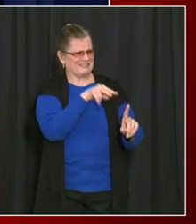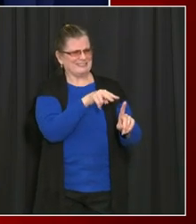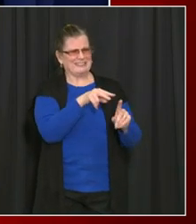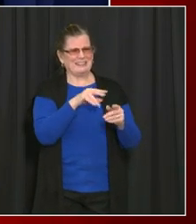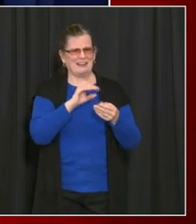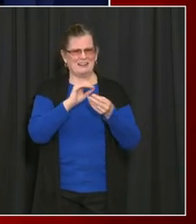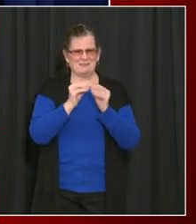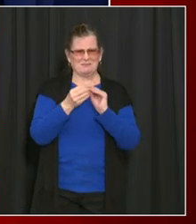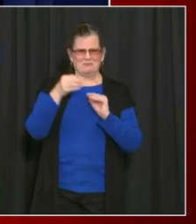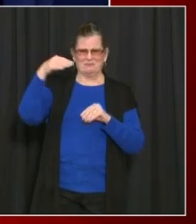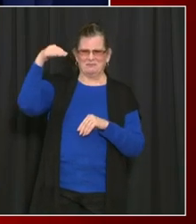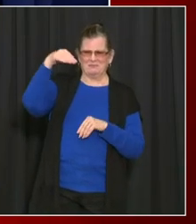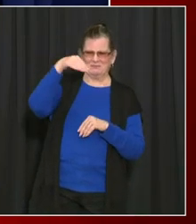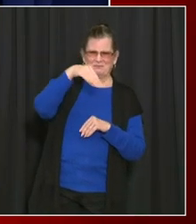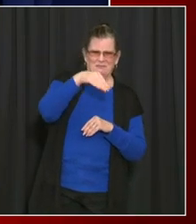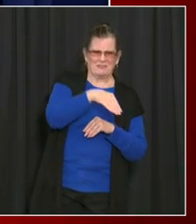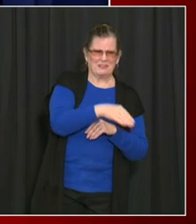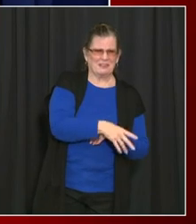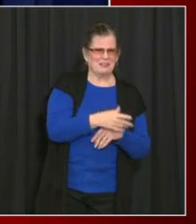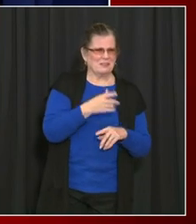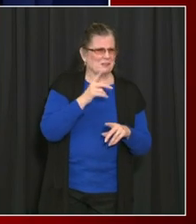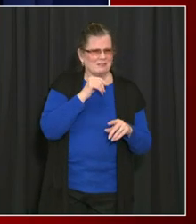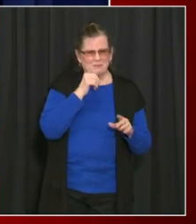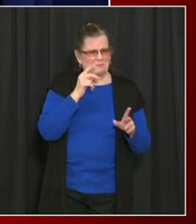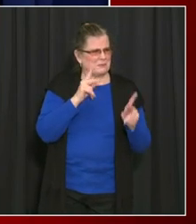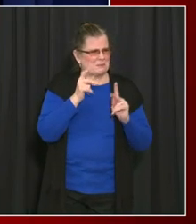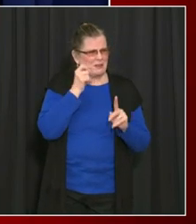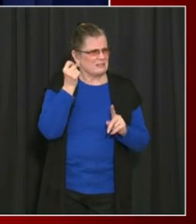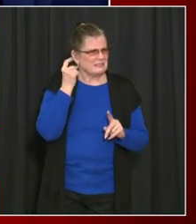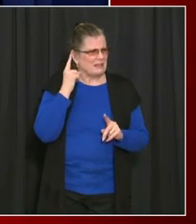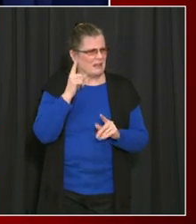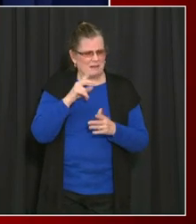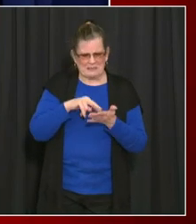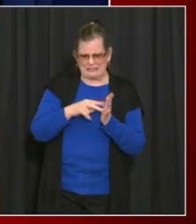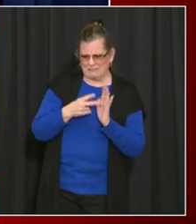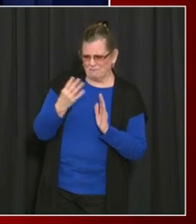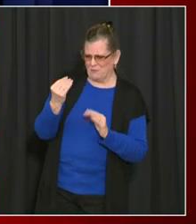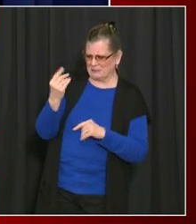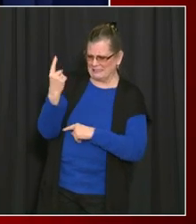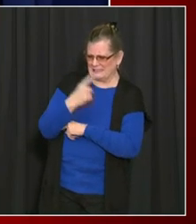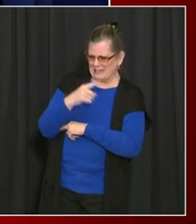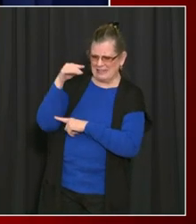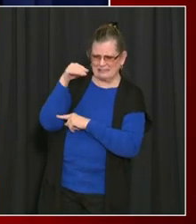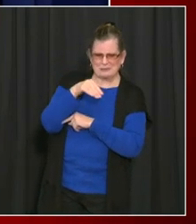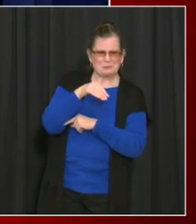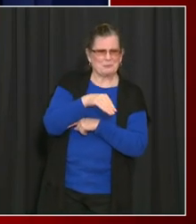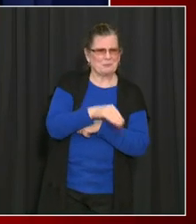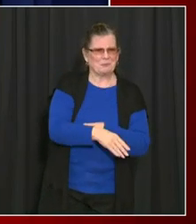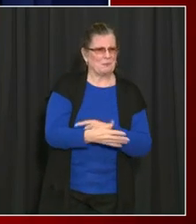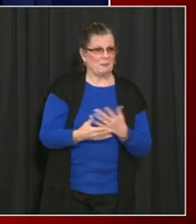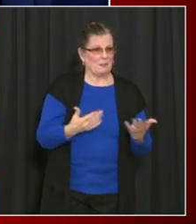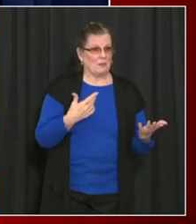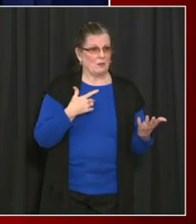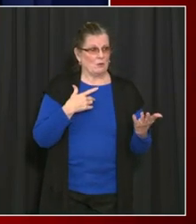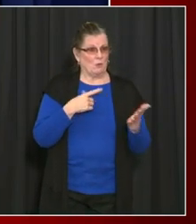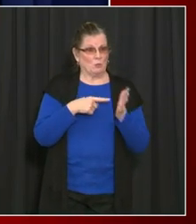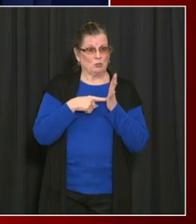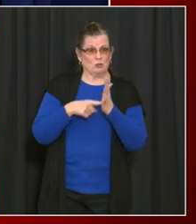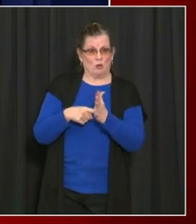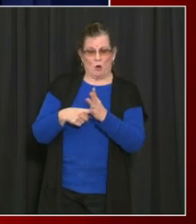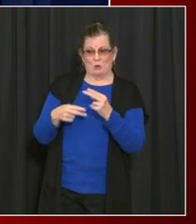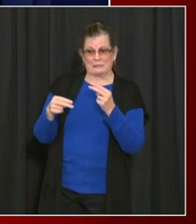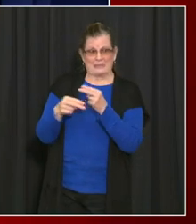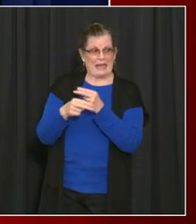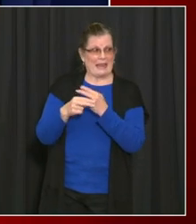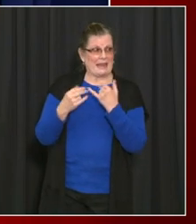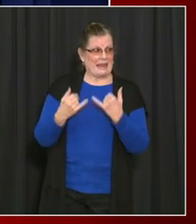What would you say to those individuals? Well, we have demonstrated, and we can show the slide again,